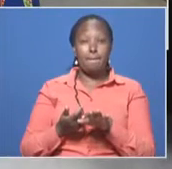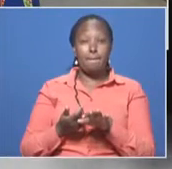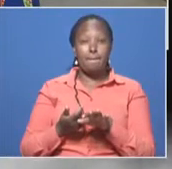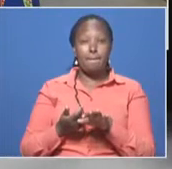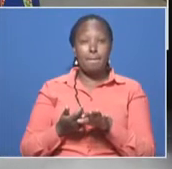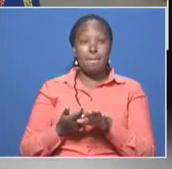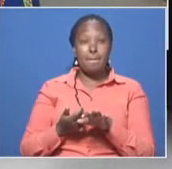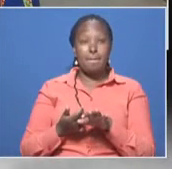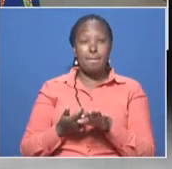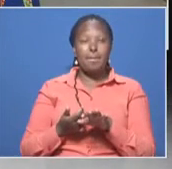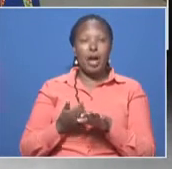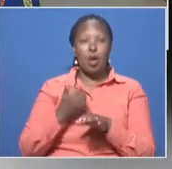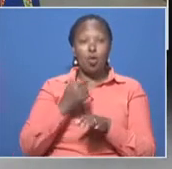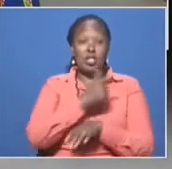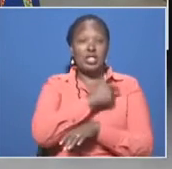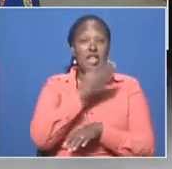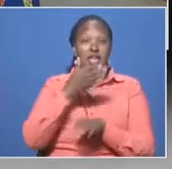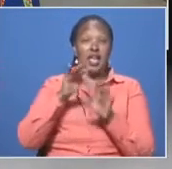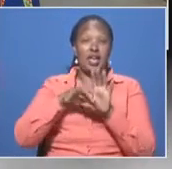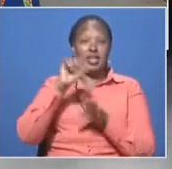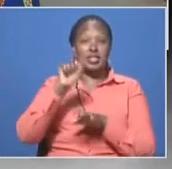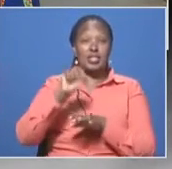in South Africa.